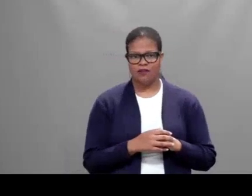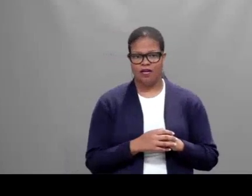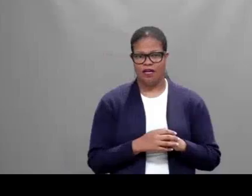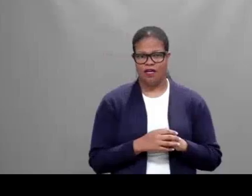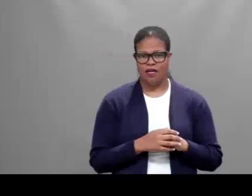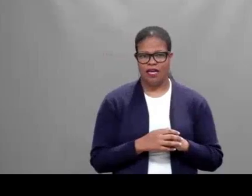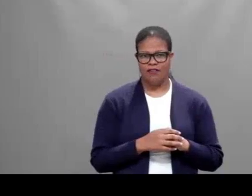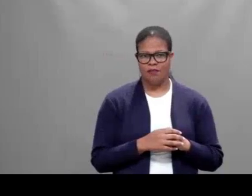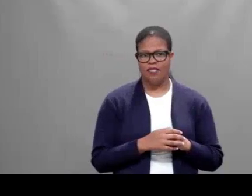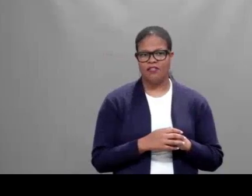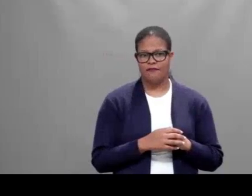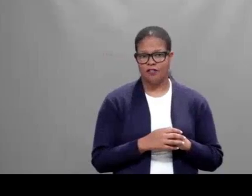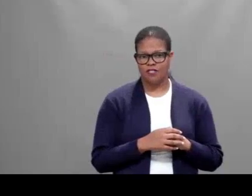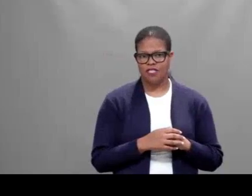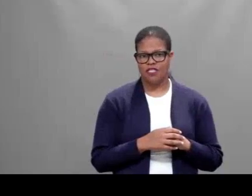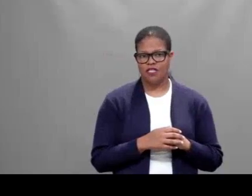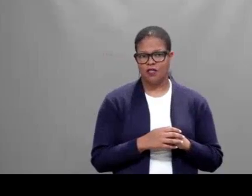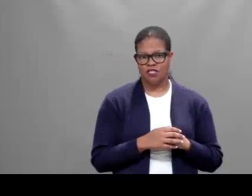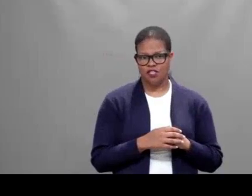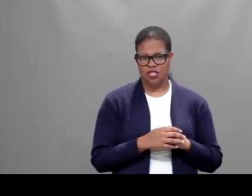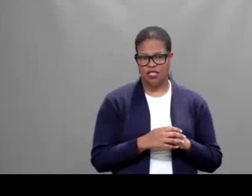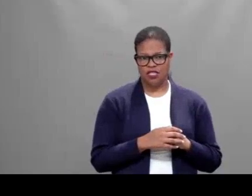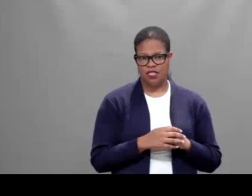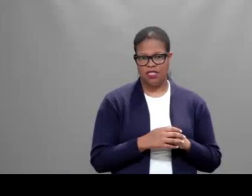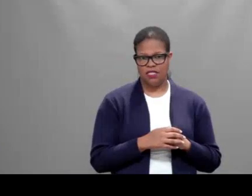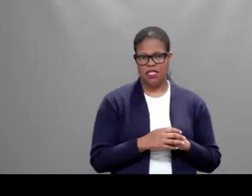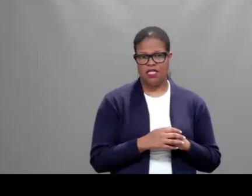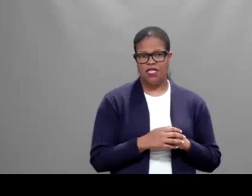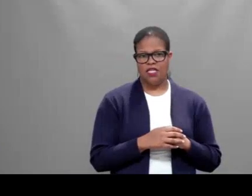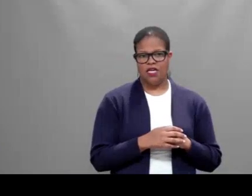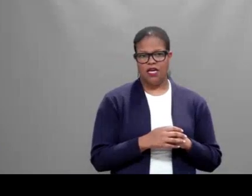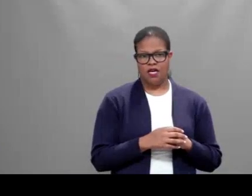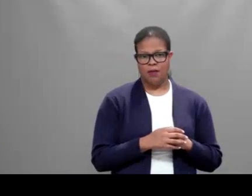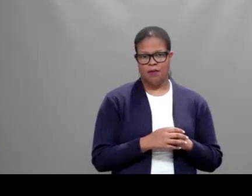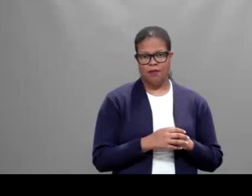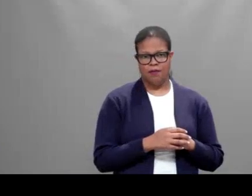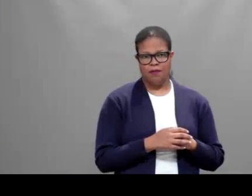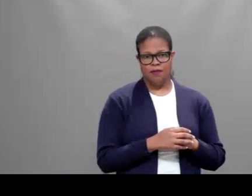is now, having the meeting first and then closed session at the end,